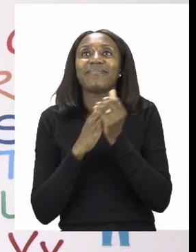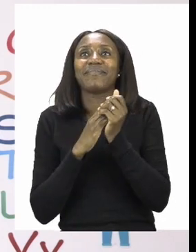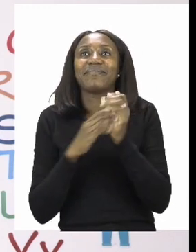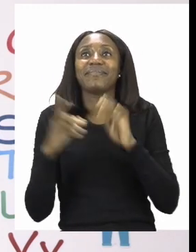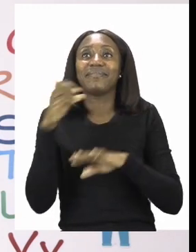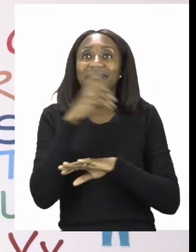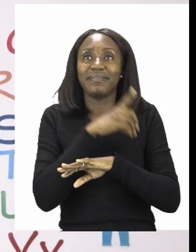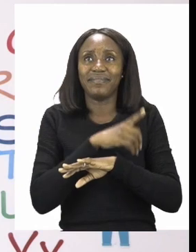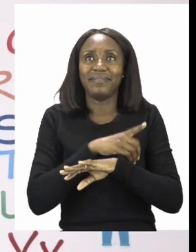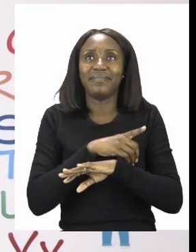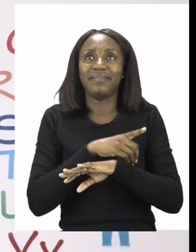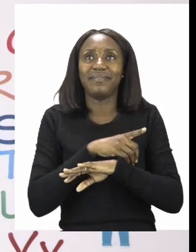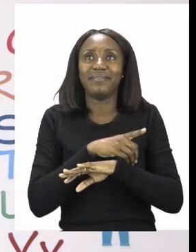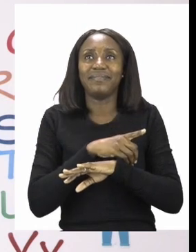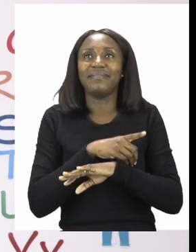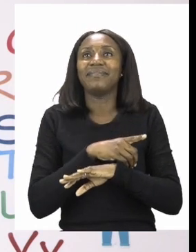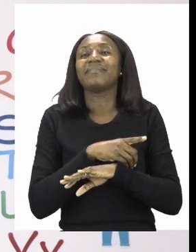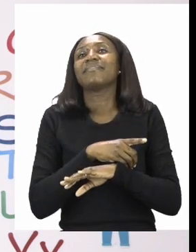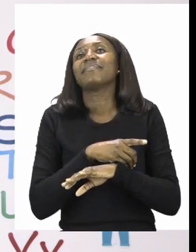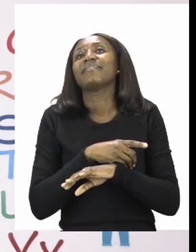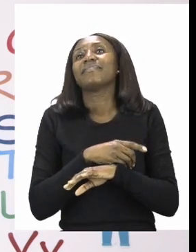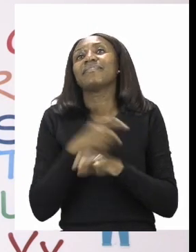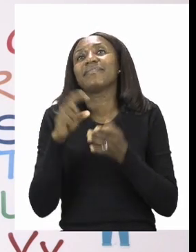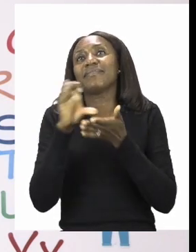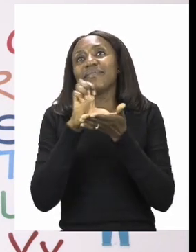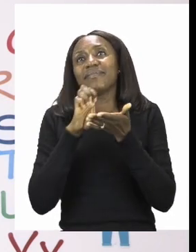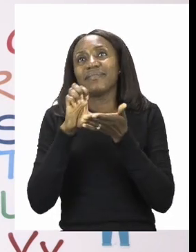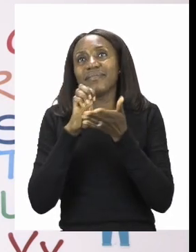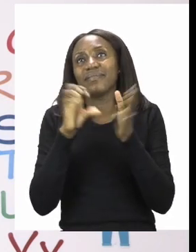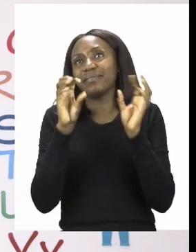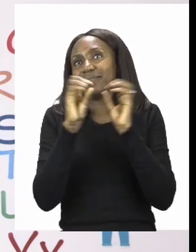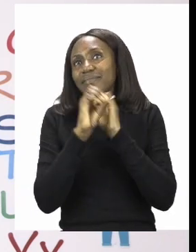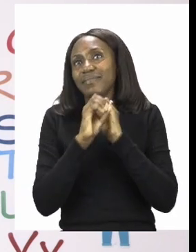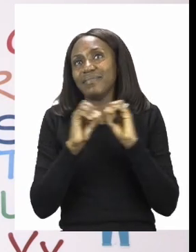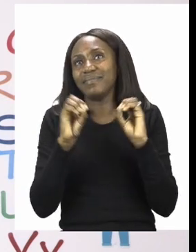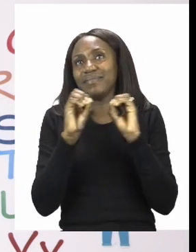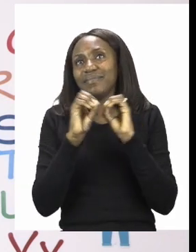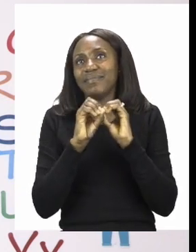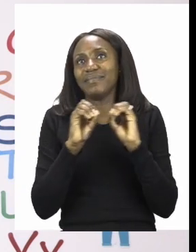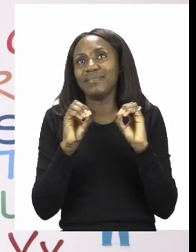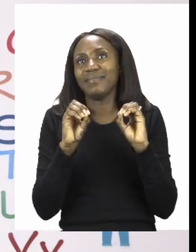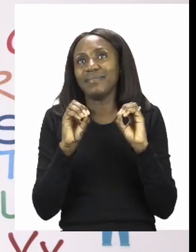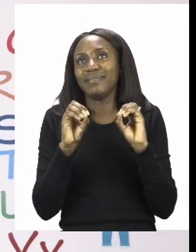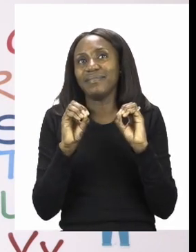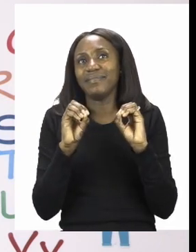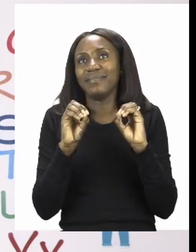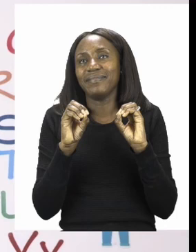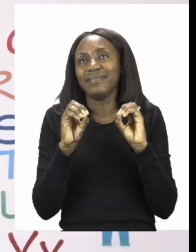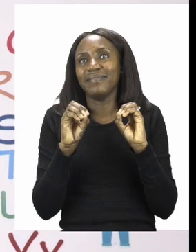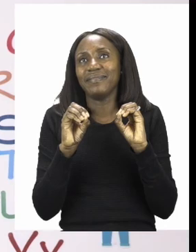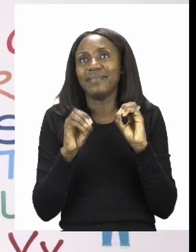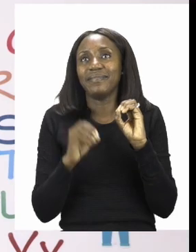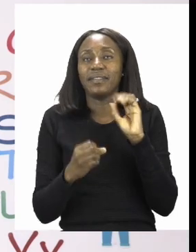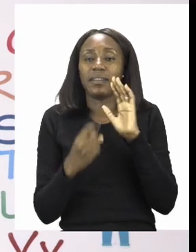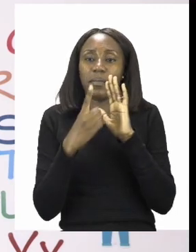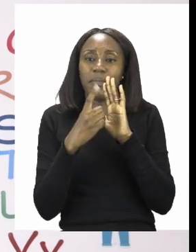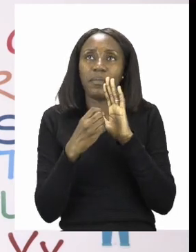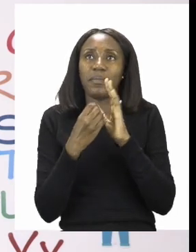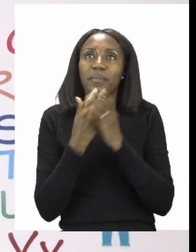Sanitize every day so the germs can stay away.